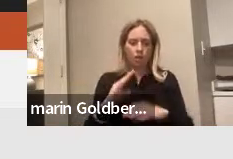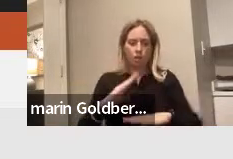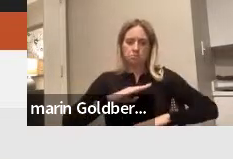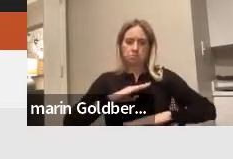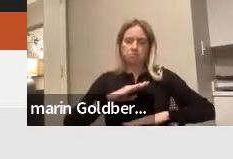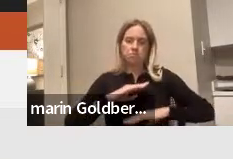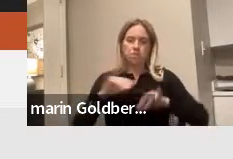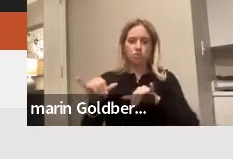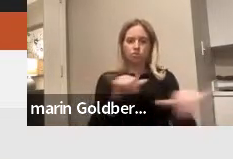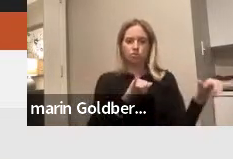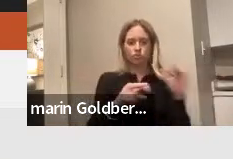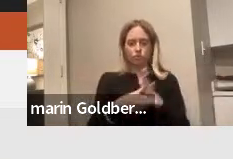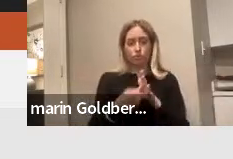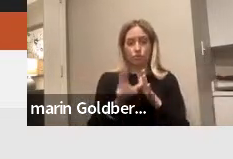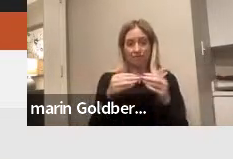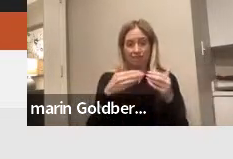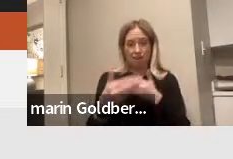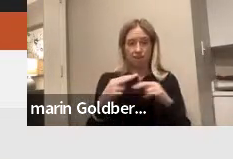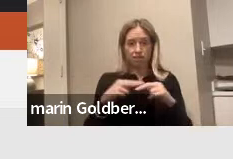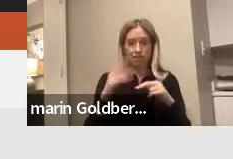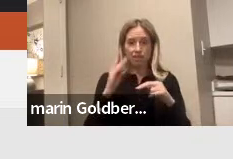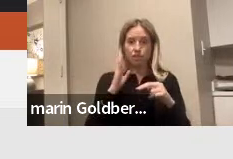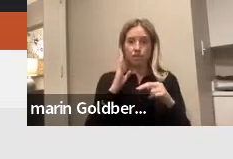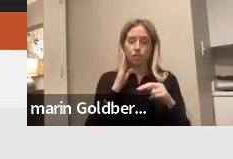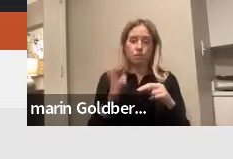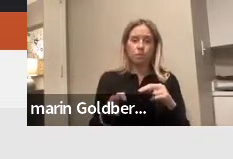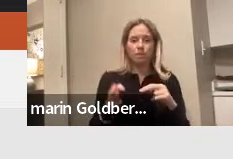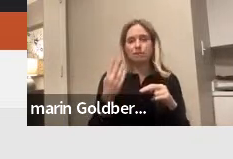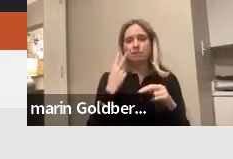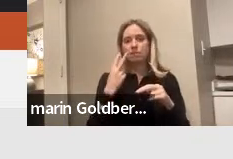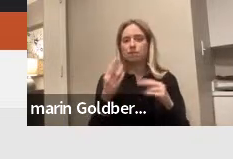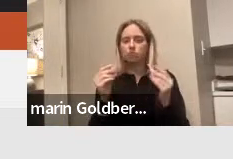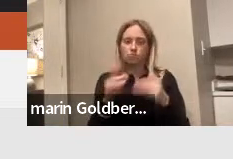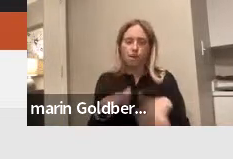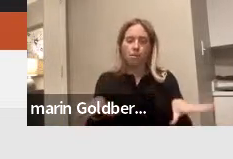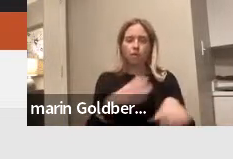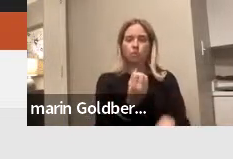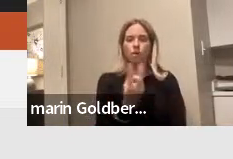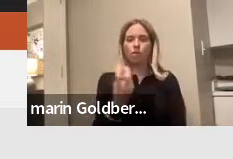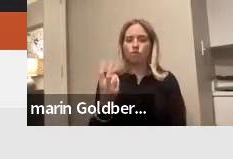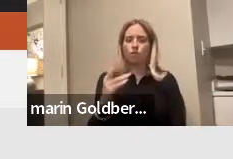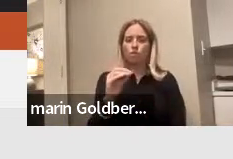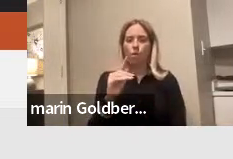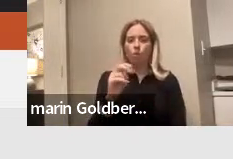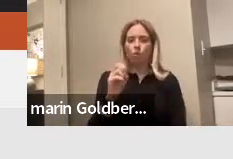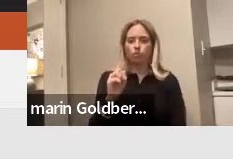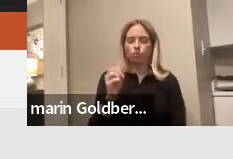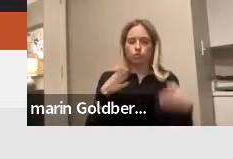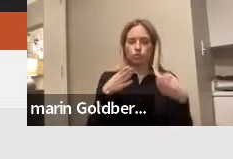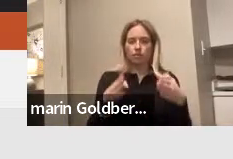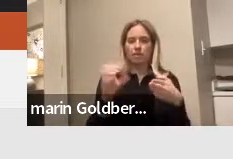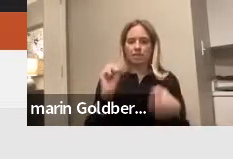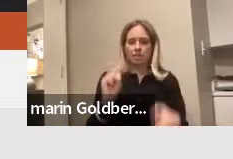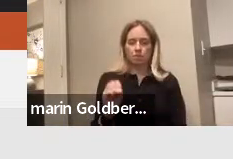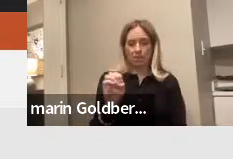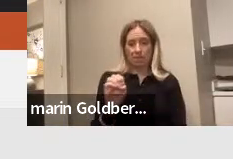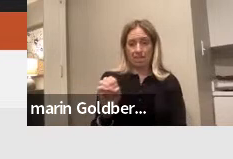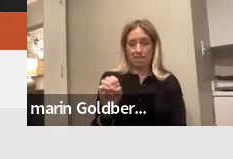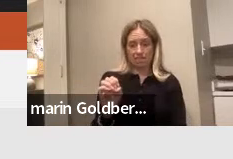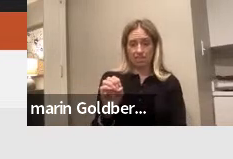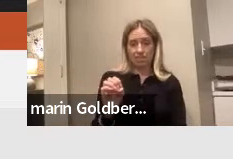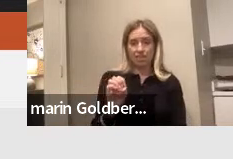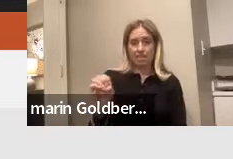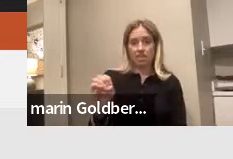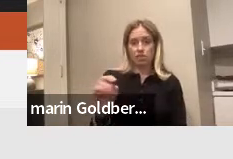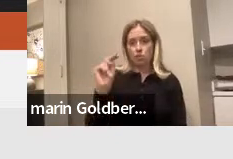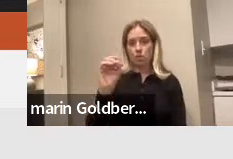So on the next slide, we can see the property. Again, the property address is 1212 Oates Street Southeast. Property is located east of the